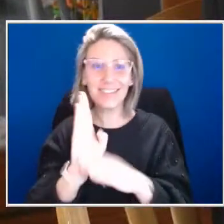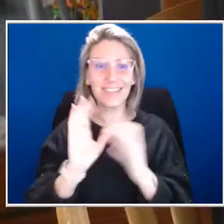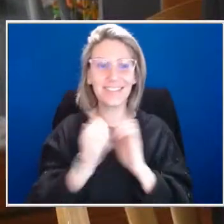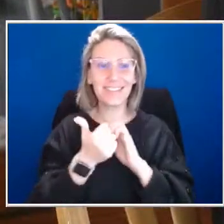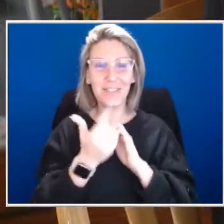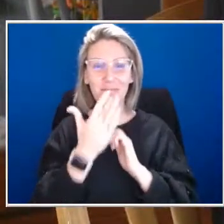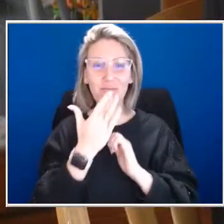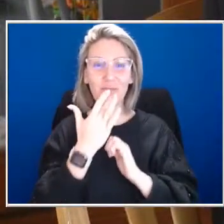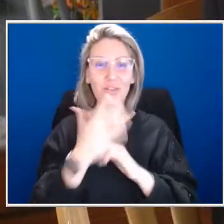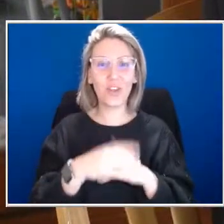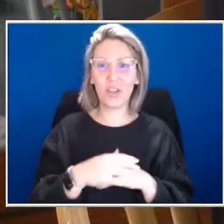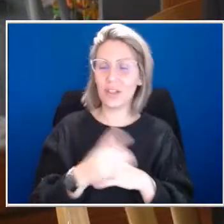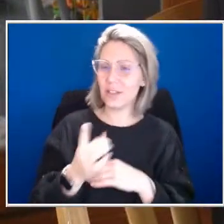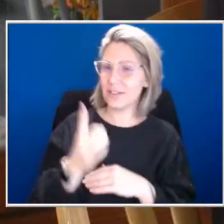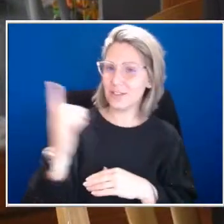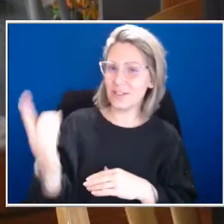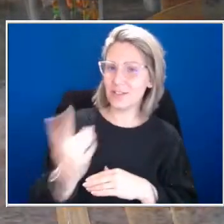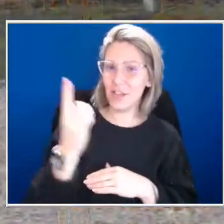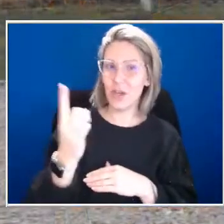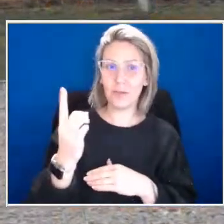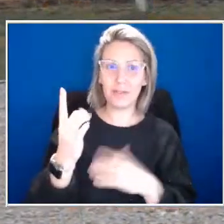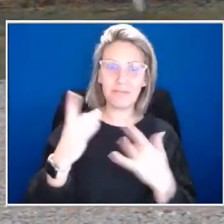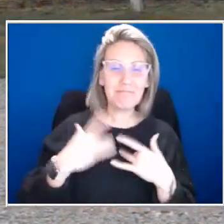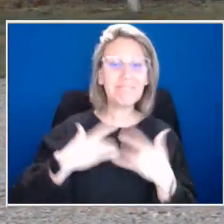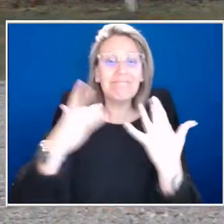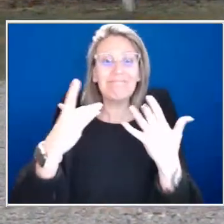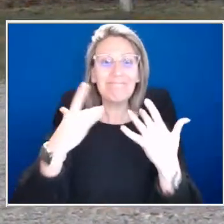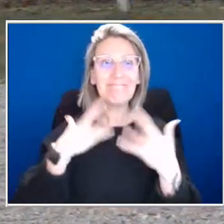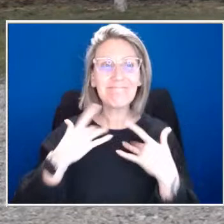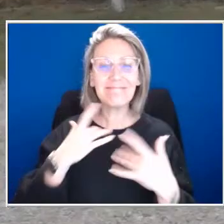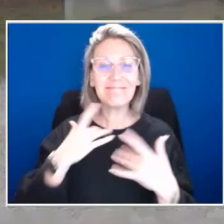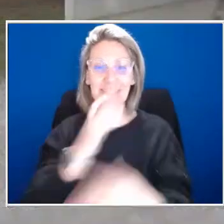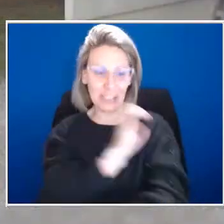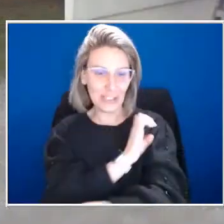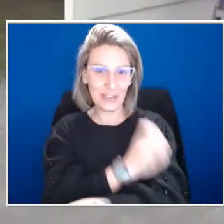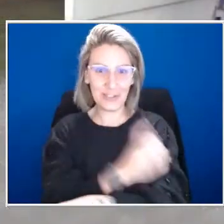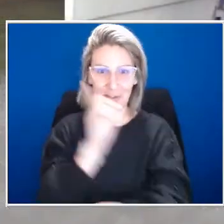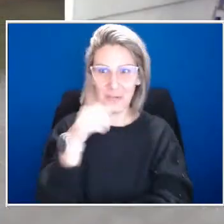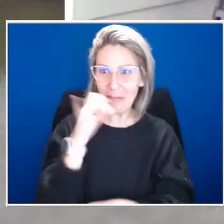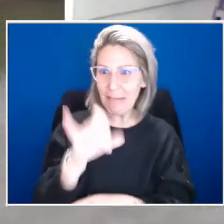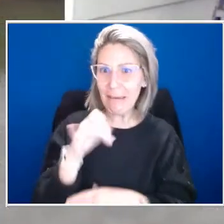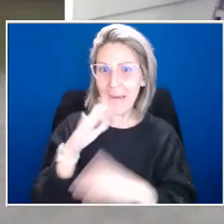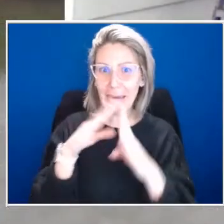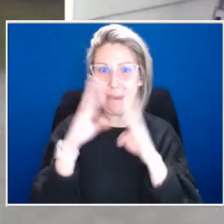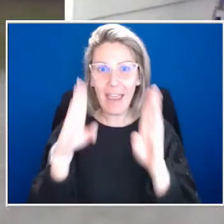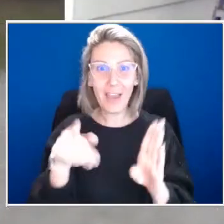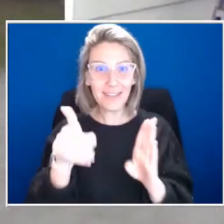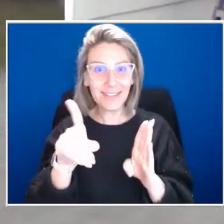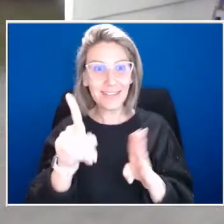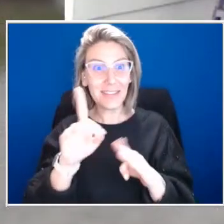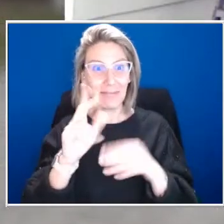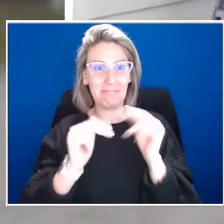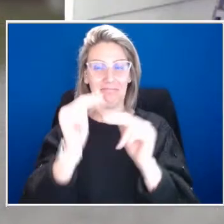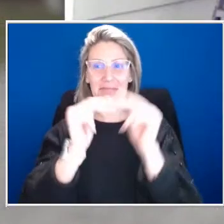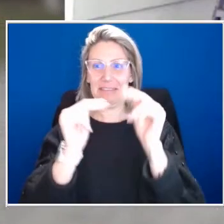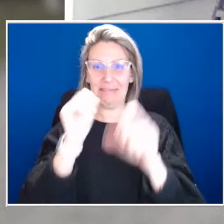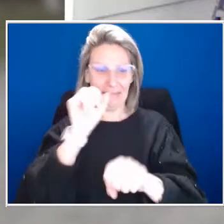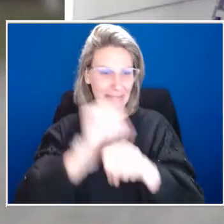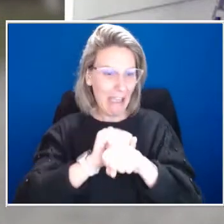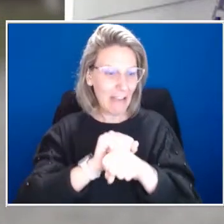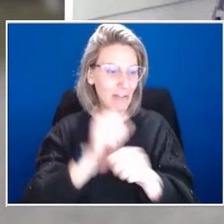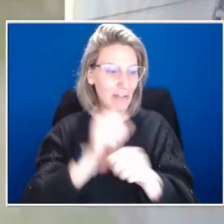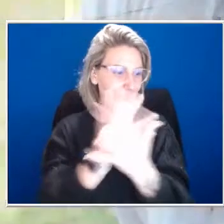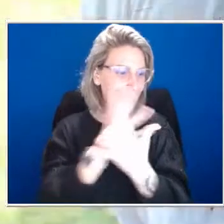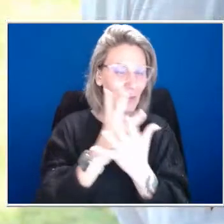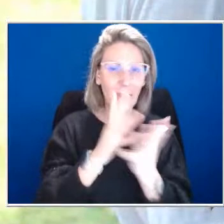always been energetic and wanted to do something. Because look at this house. He built it. So concrete work, everything, plumbing, wiring. Even